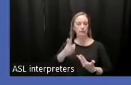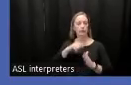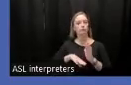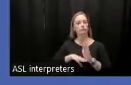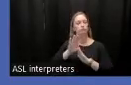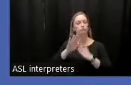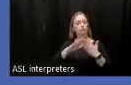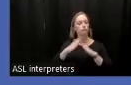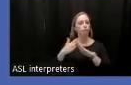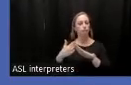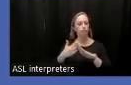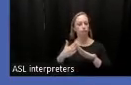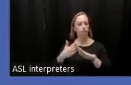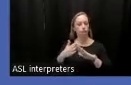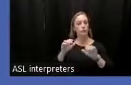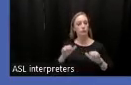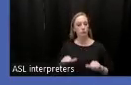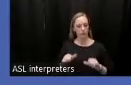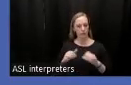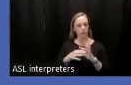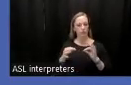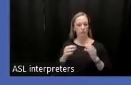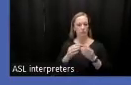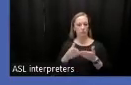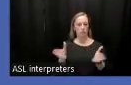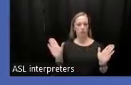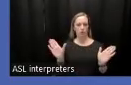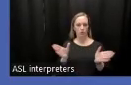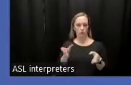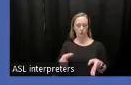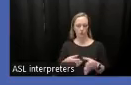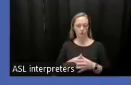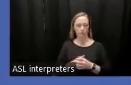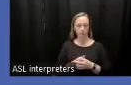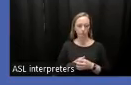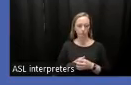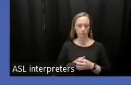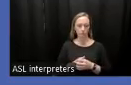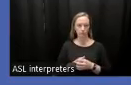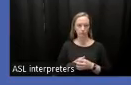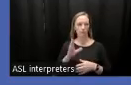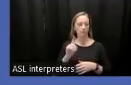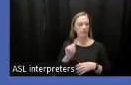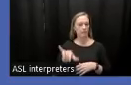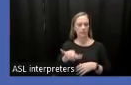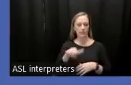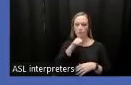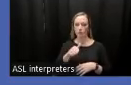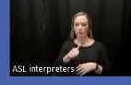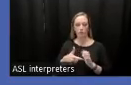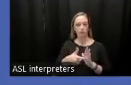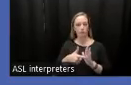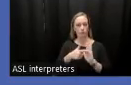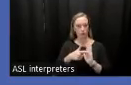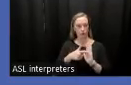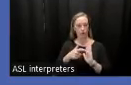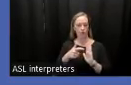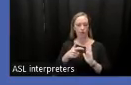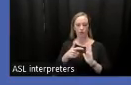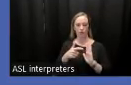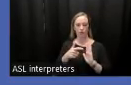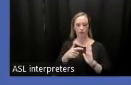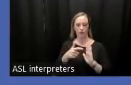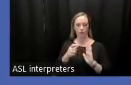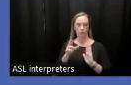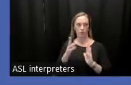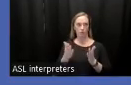community. You can talk about that in a broad way, but it's not something that you are required or